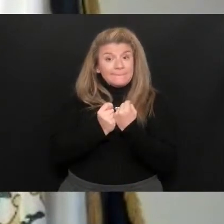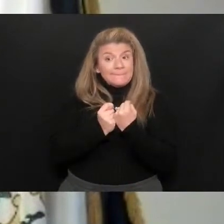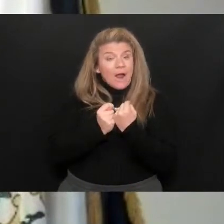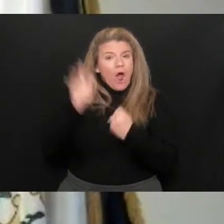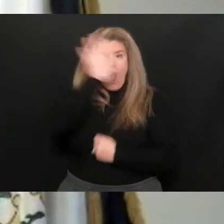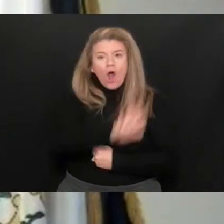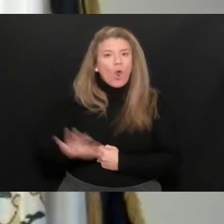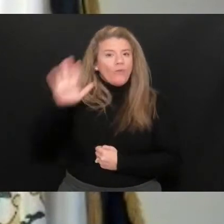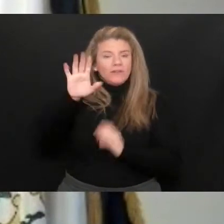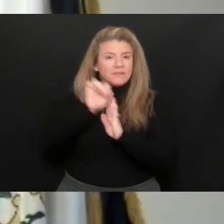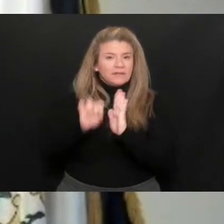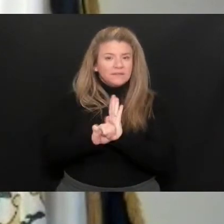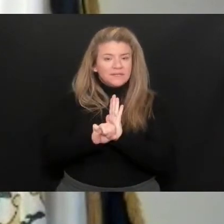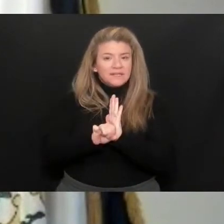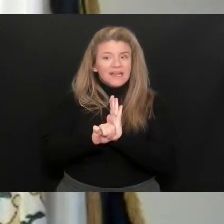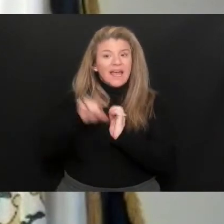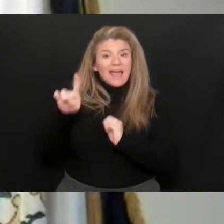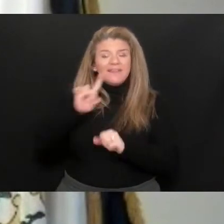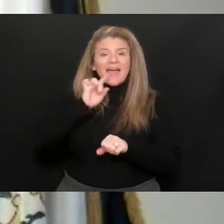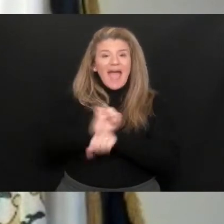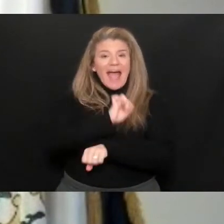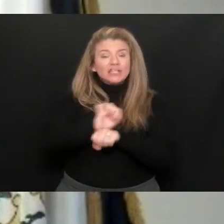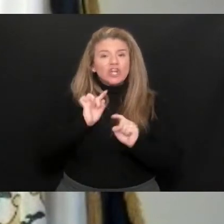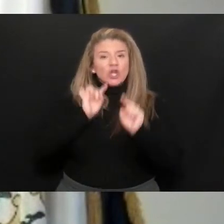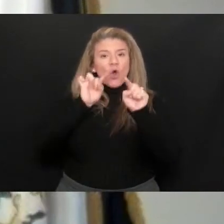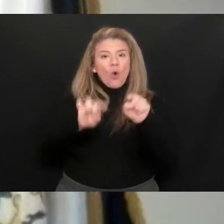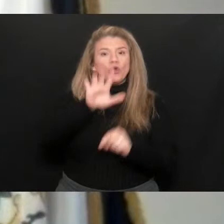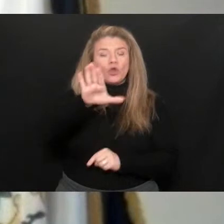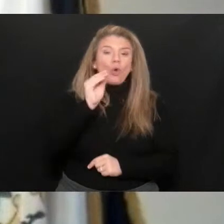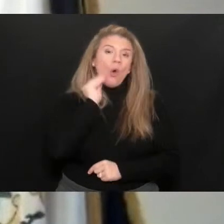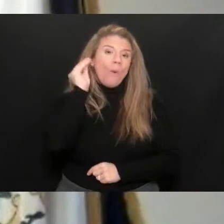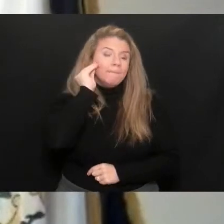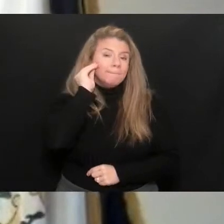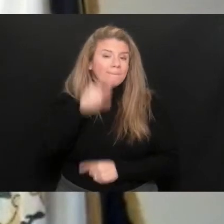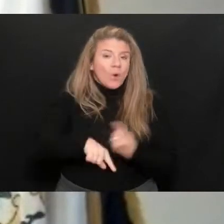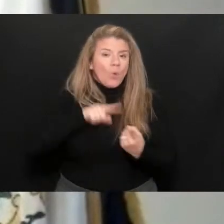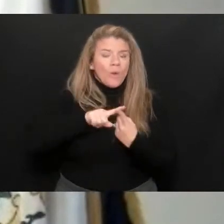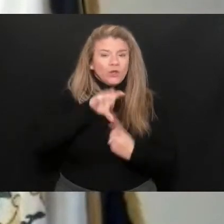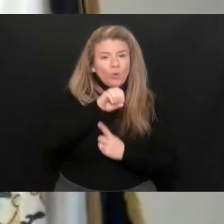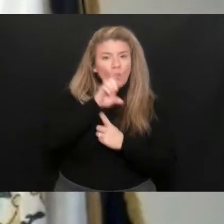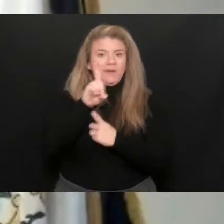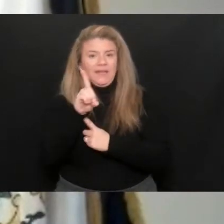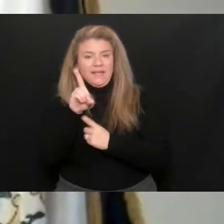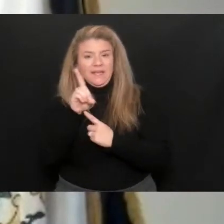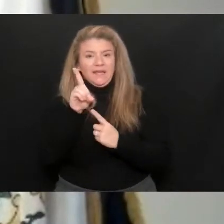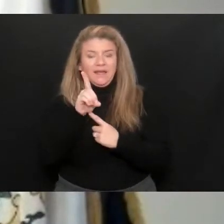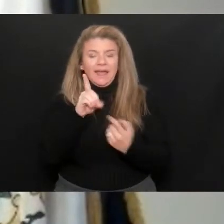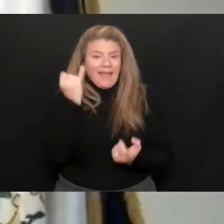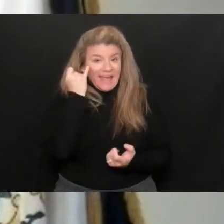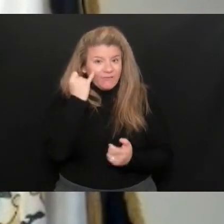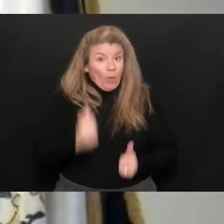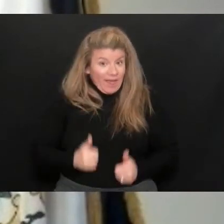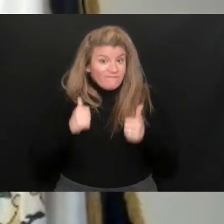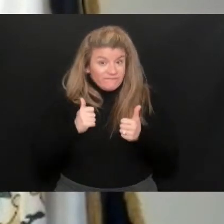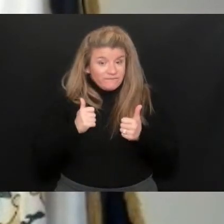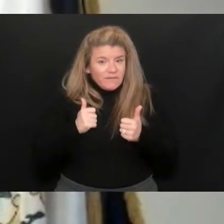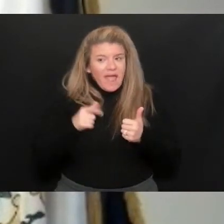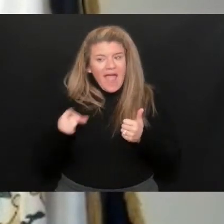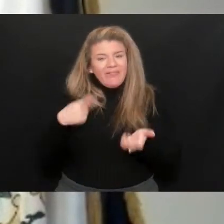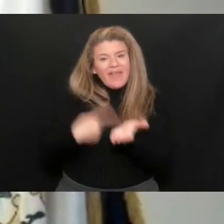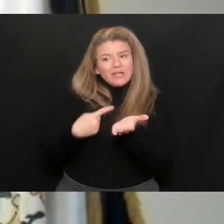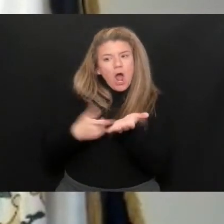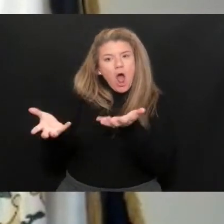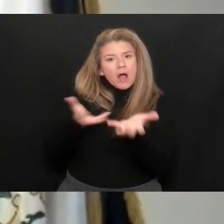throughout the state who actually go to people's homes when they overdose and they don't die and talk to them about getting